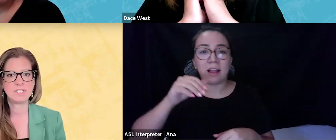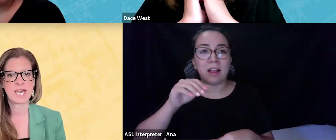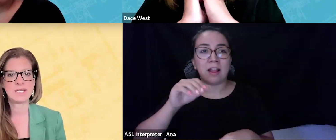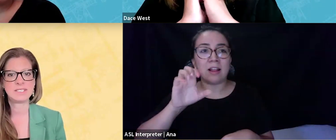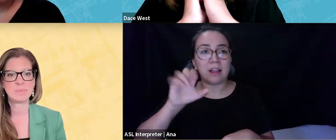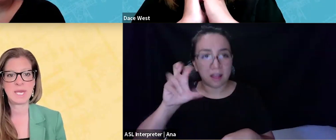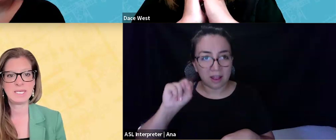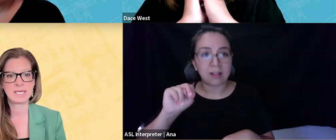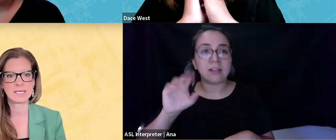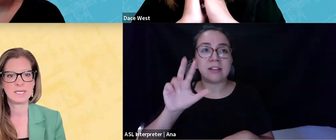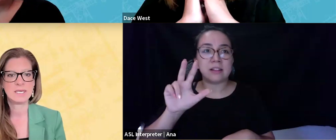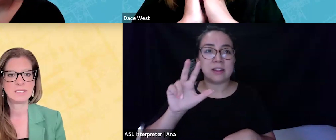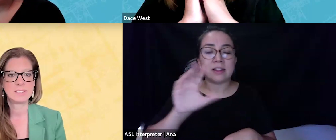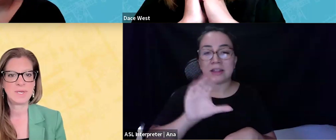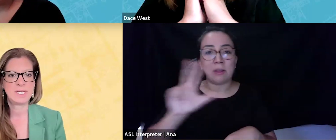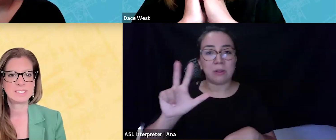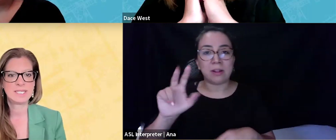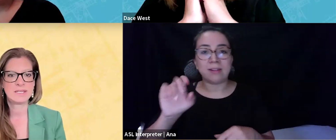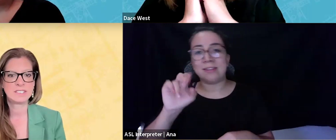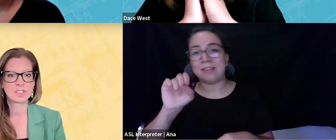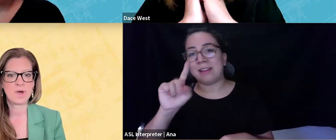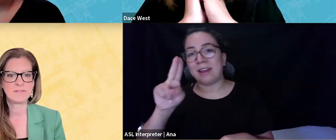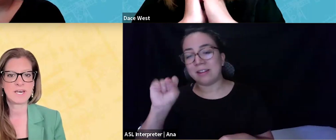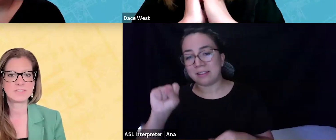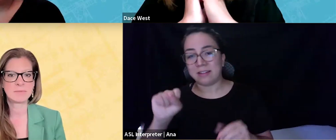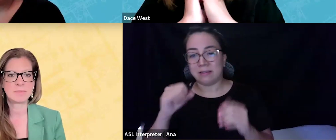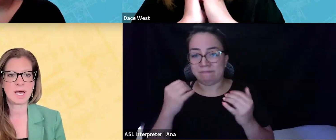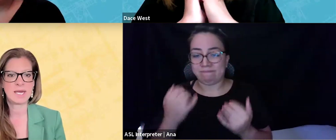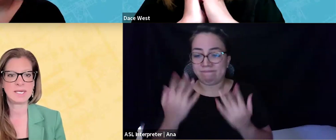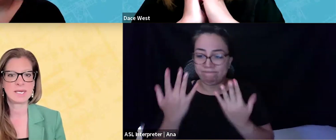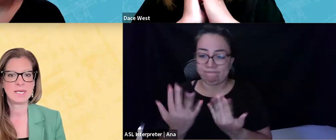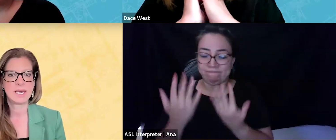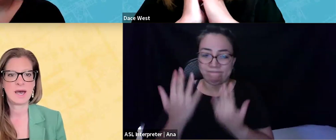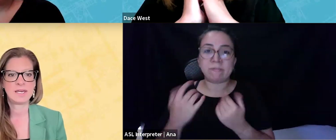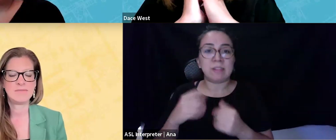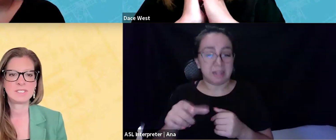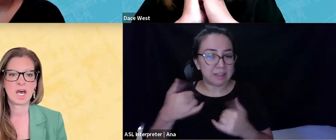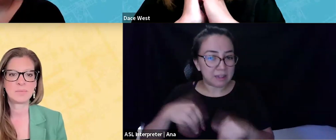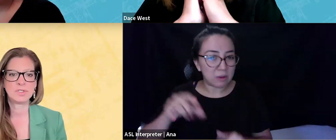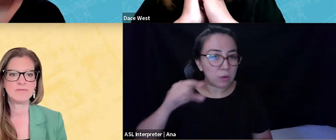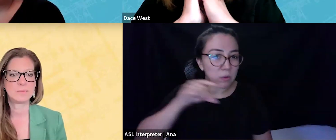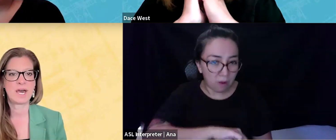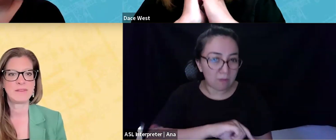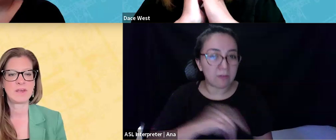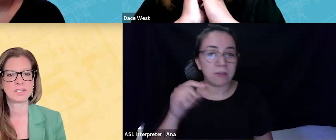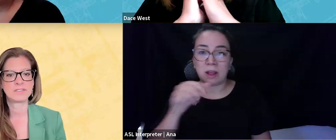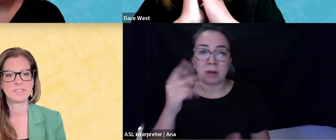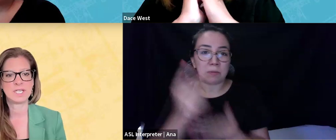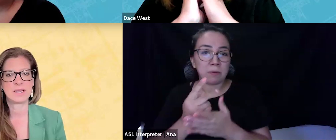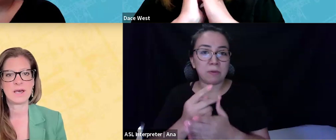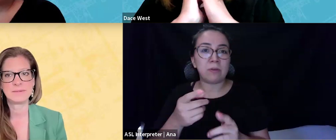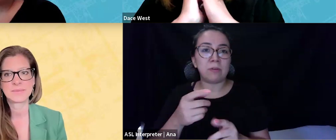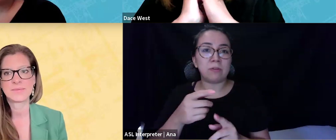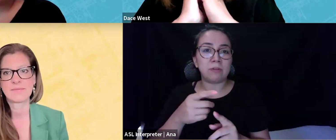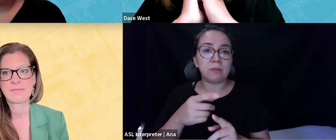our C3 status is pending. Does the pending status disqualify us from applying if it's not approved by the August